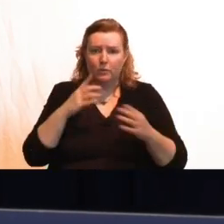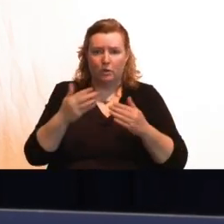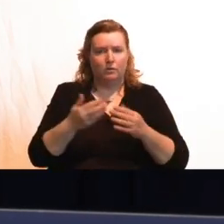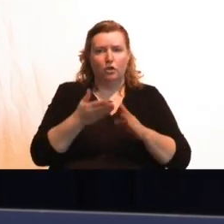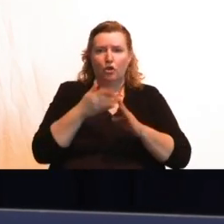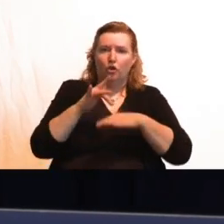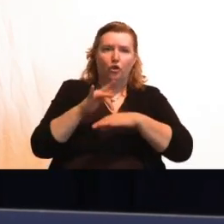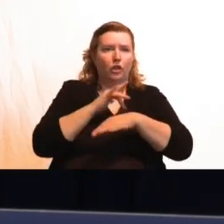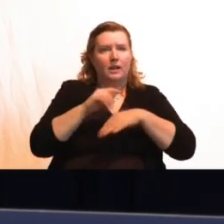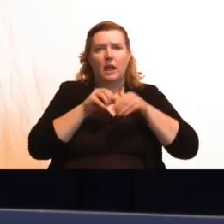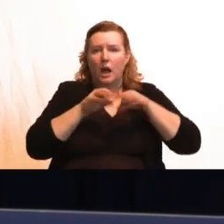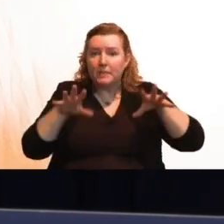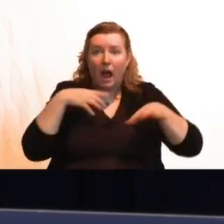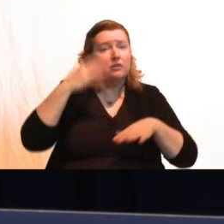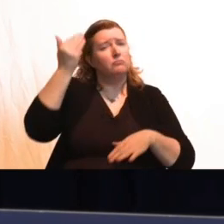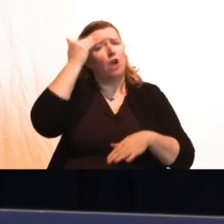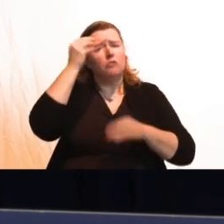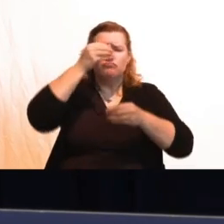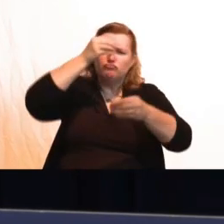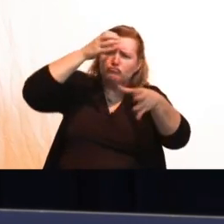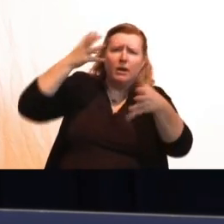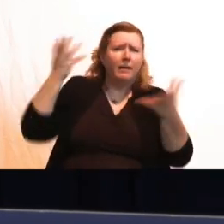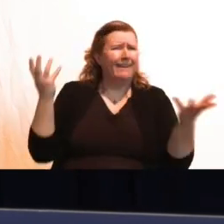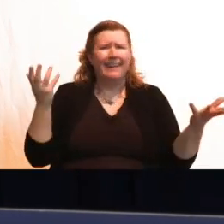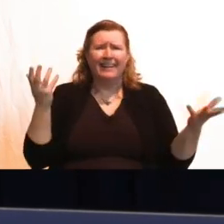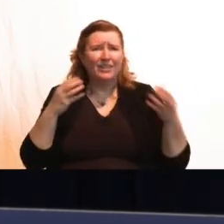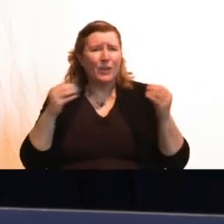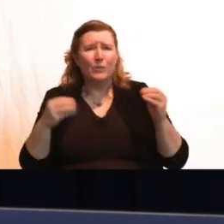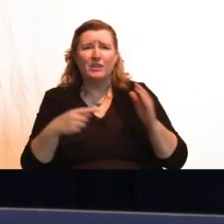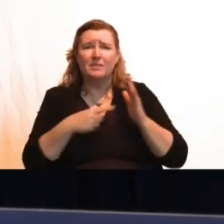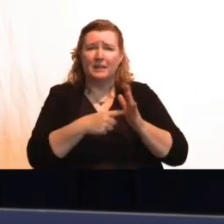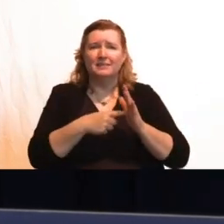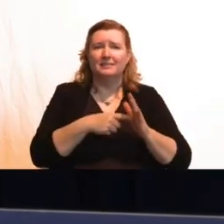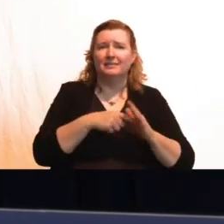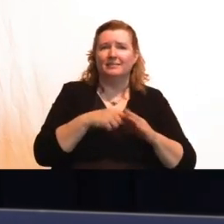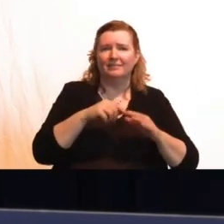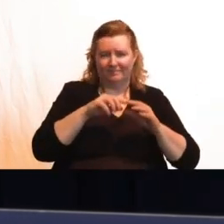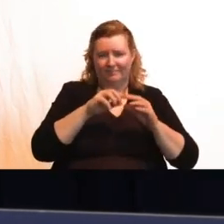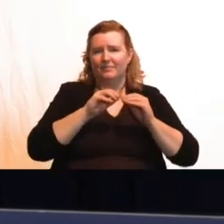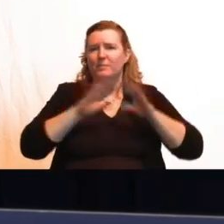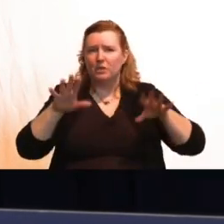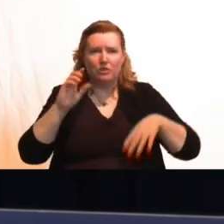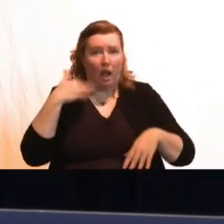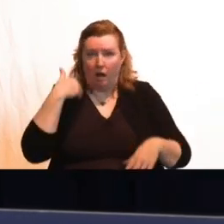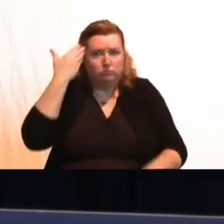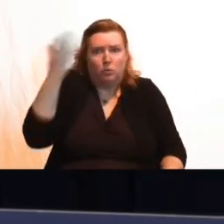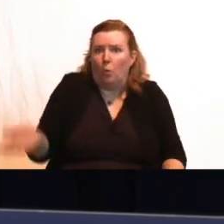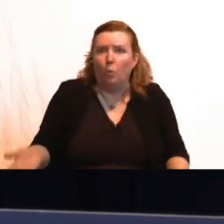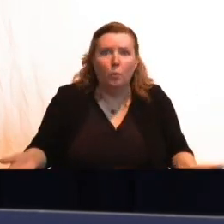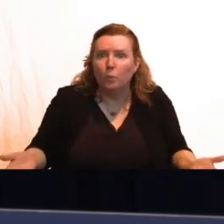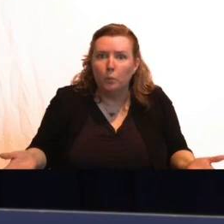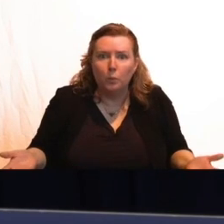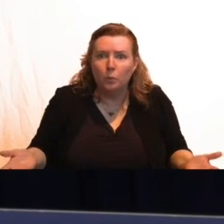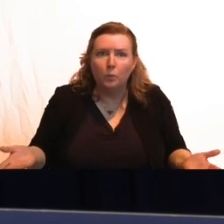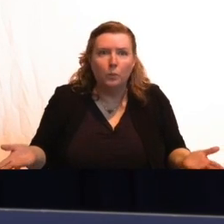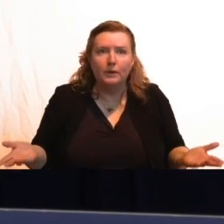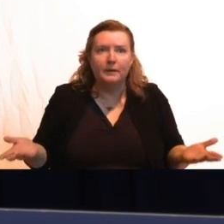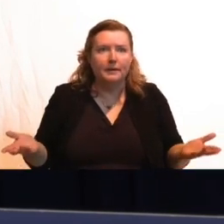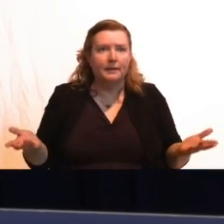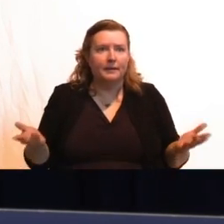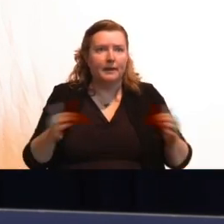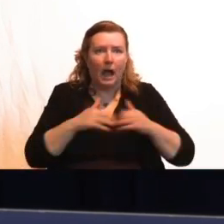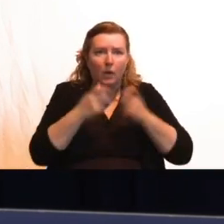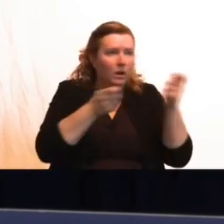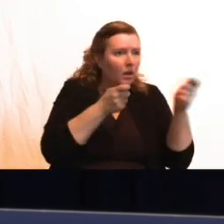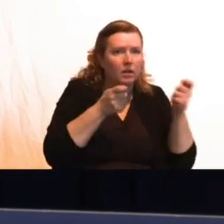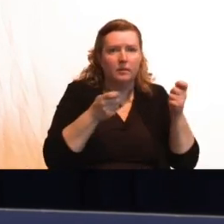limited understanding and treatment options for patient management. So we have made incredible progress since those dark